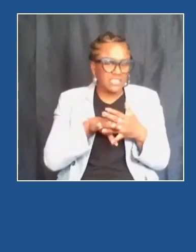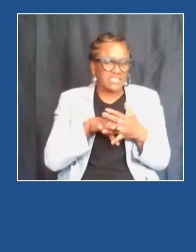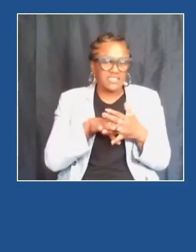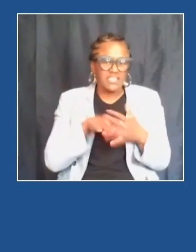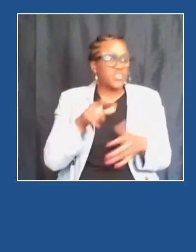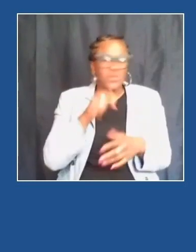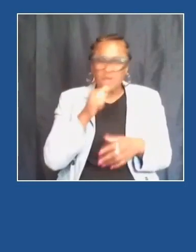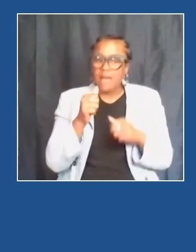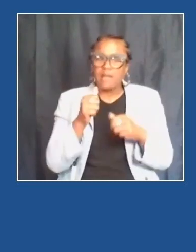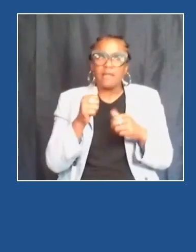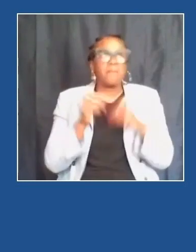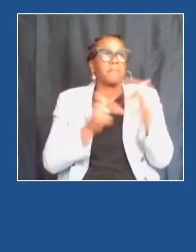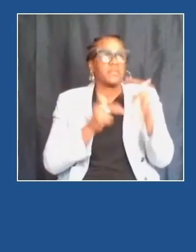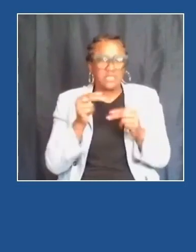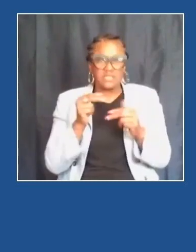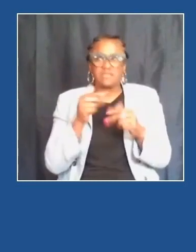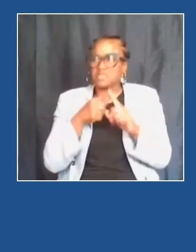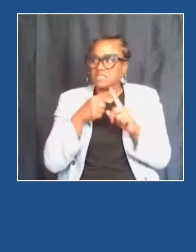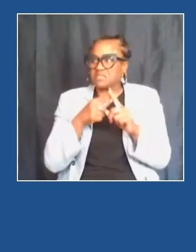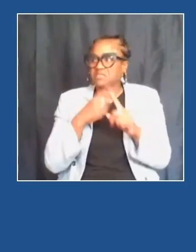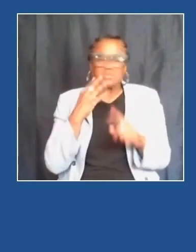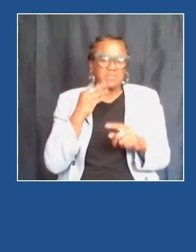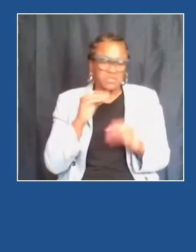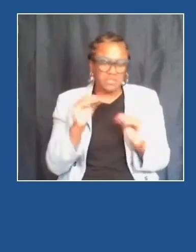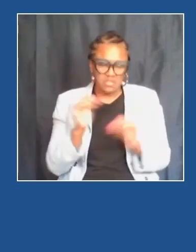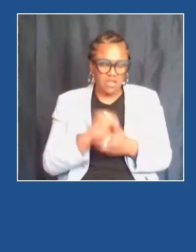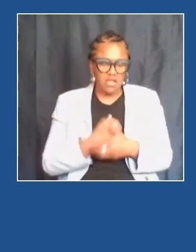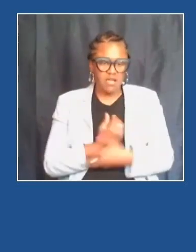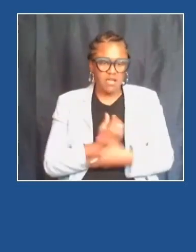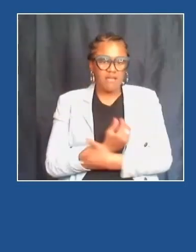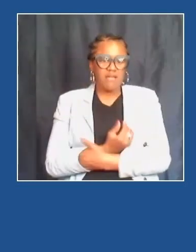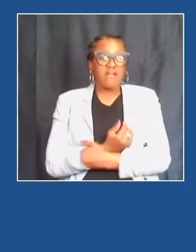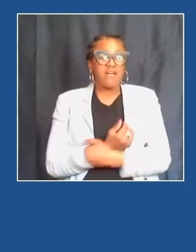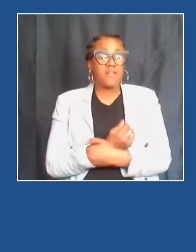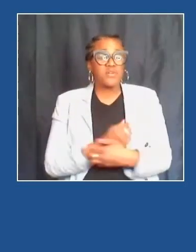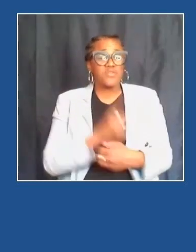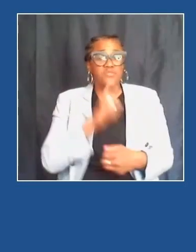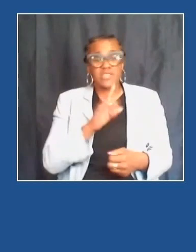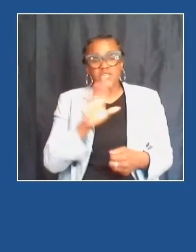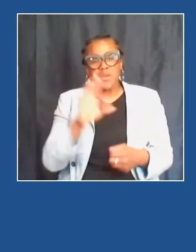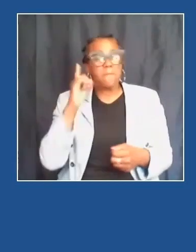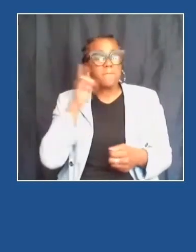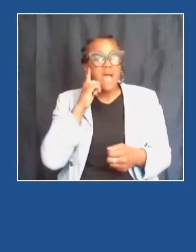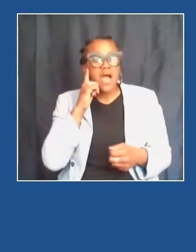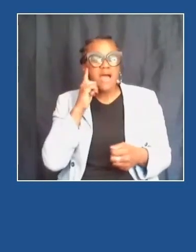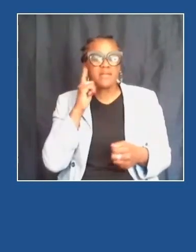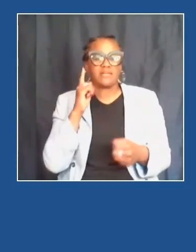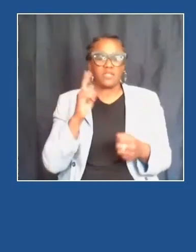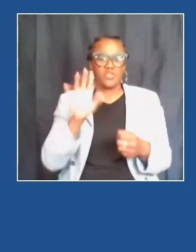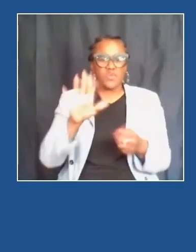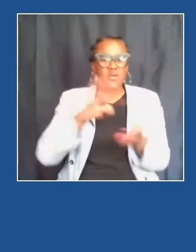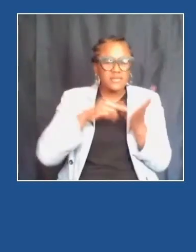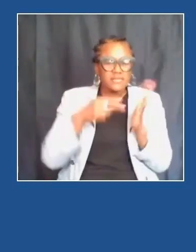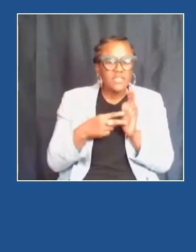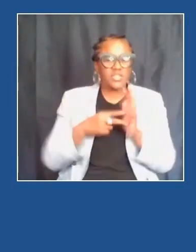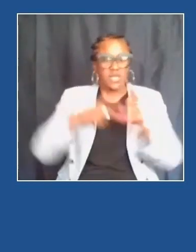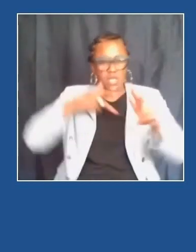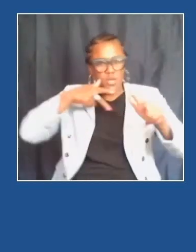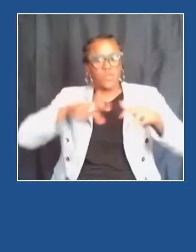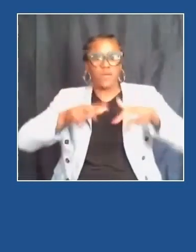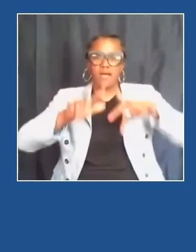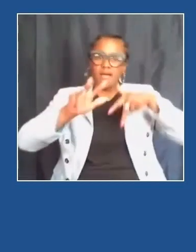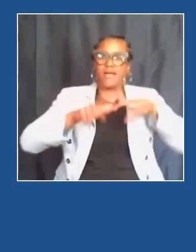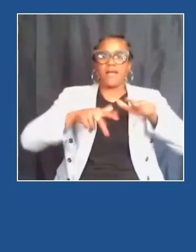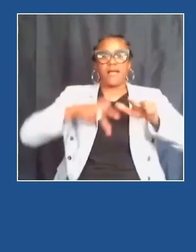building a positive experience. Bringing your mind on with you, bringing your attention with you on the walk can make